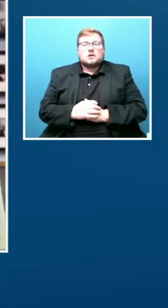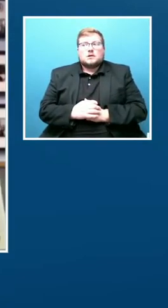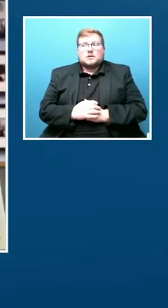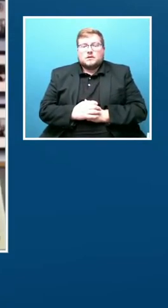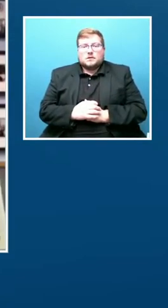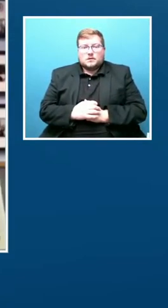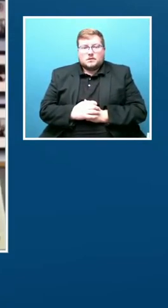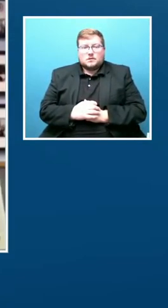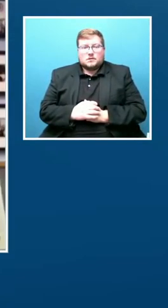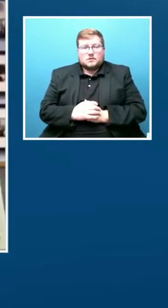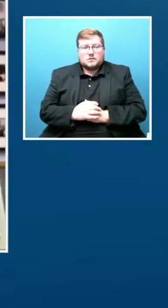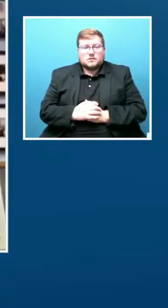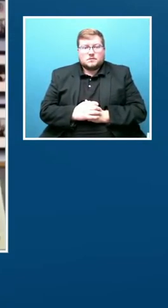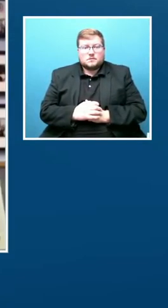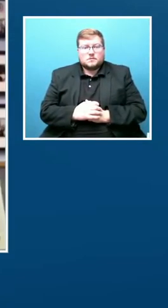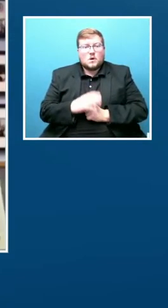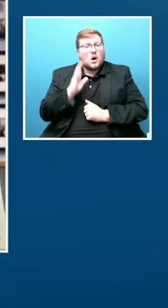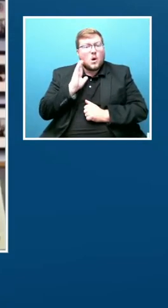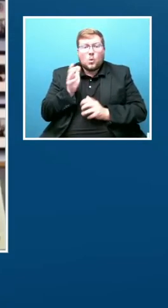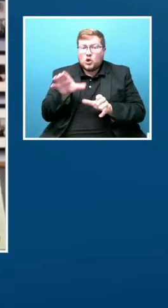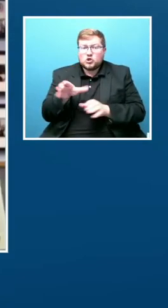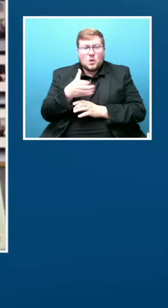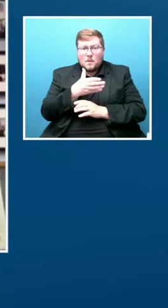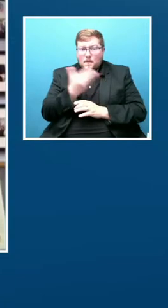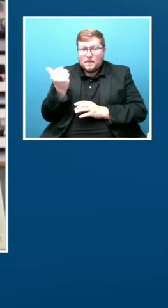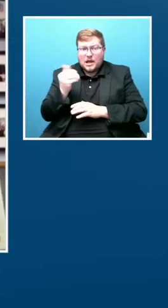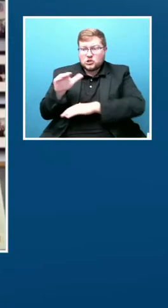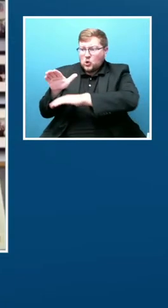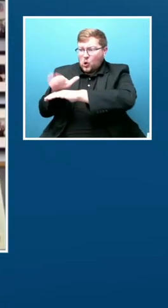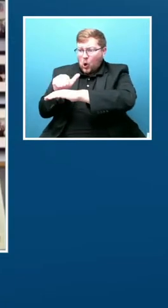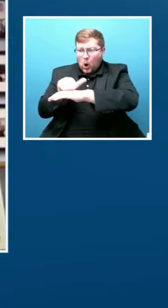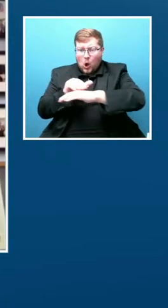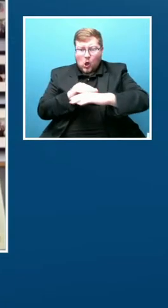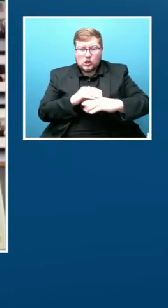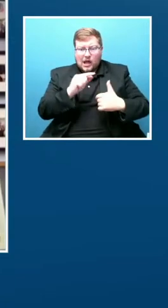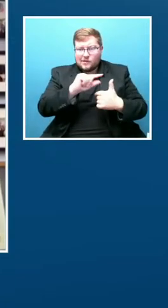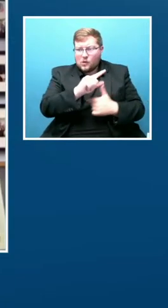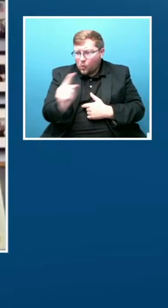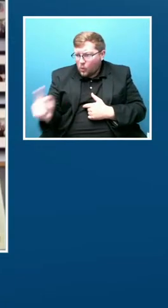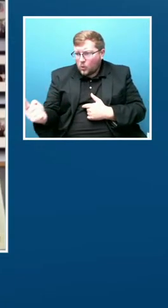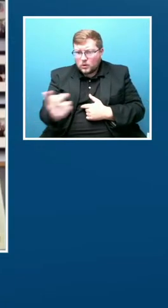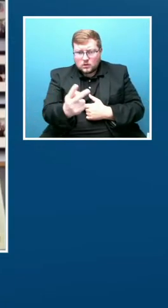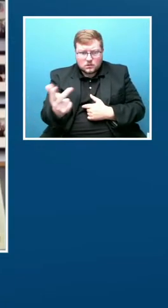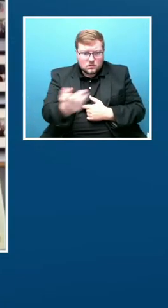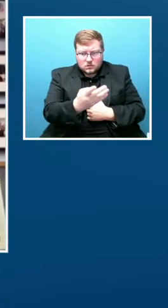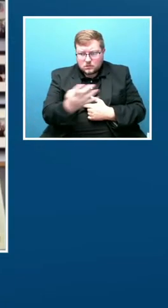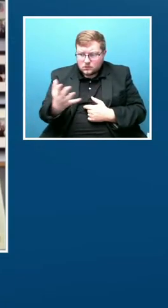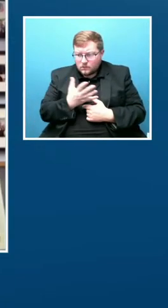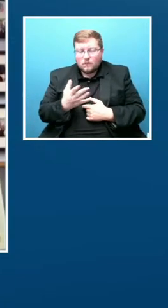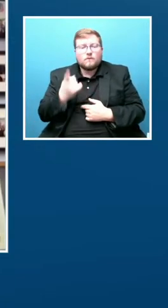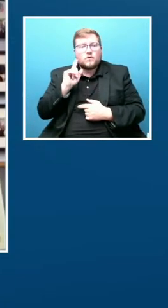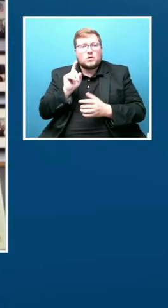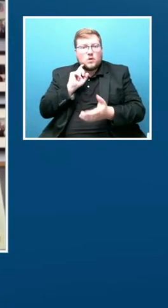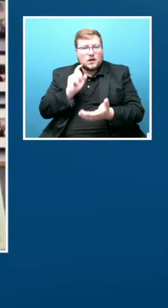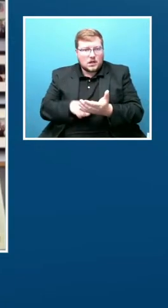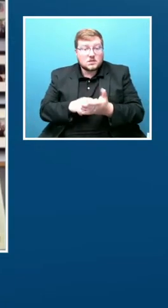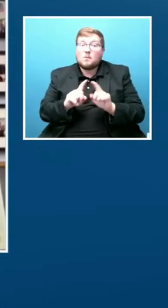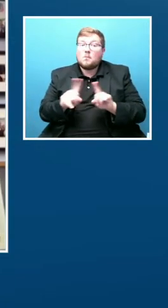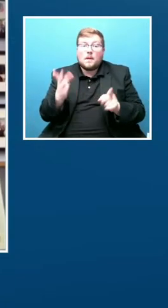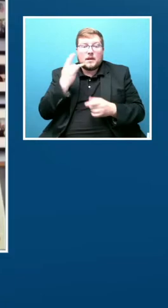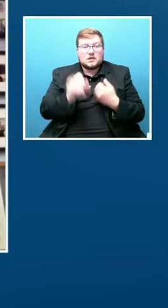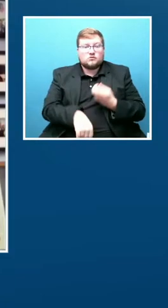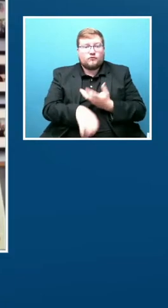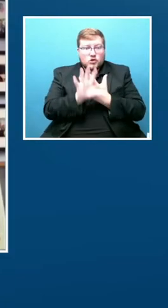We will do our best to call on everyone in the order you are seeking recognition. Because of the virtual meeting